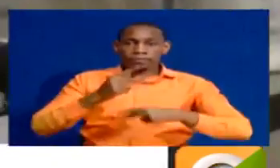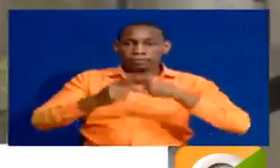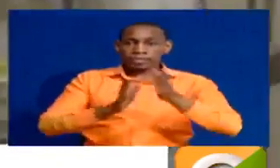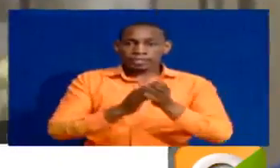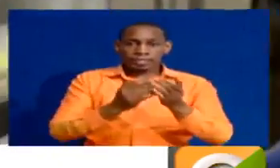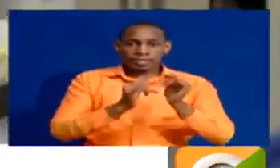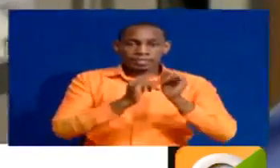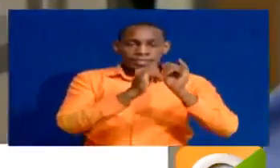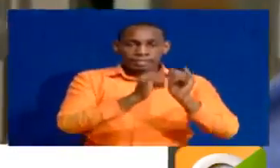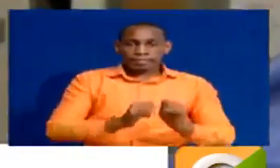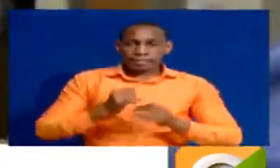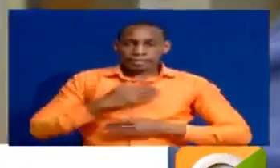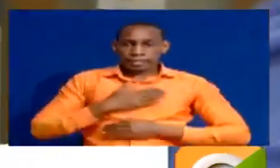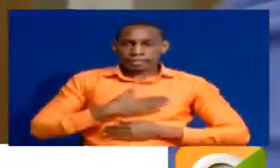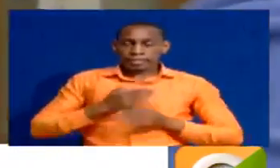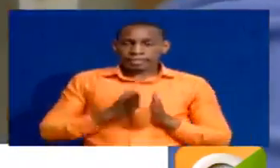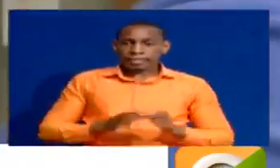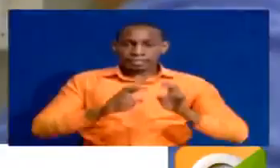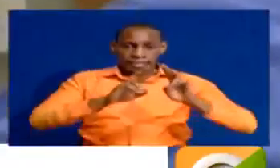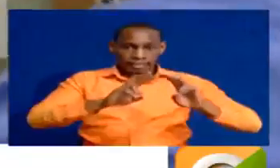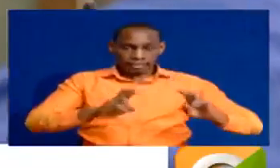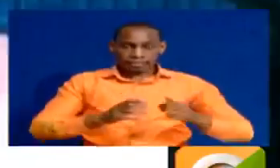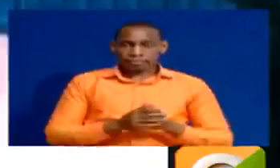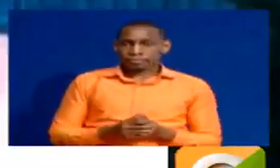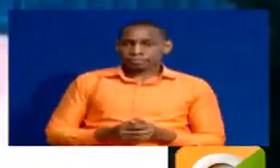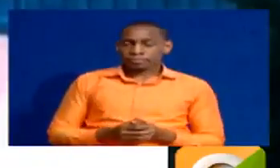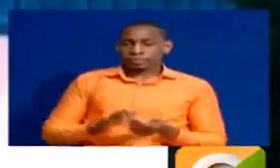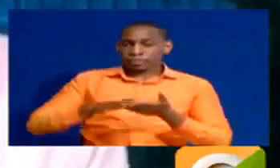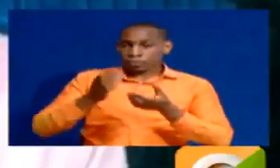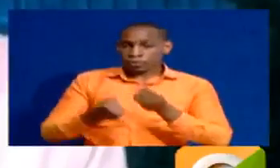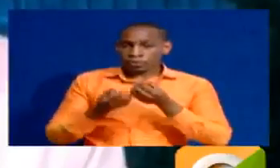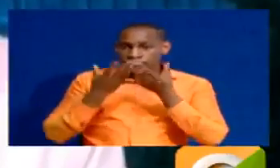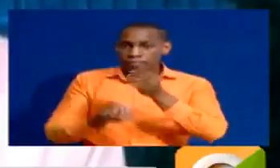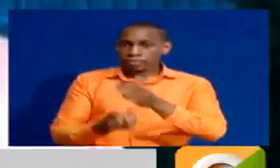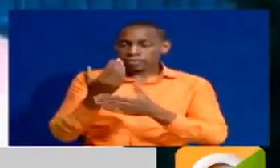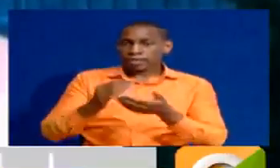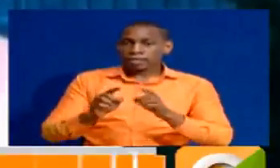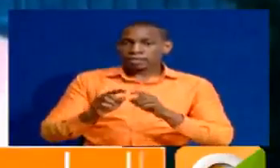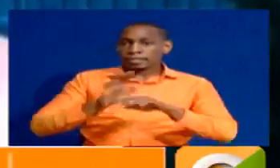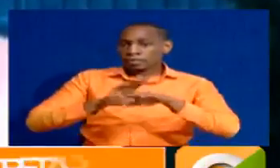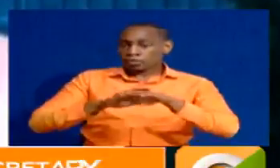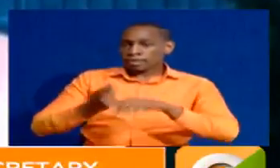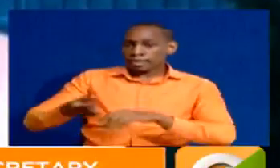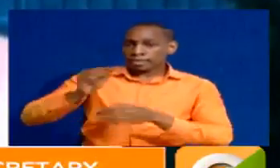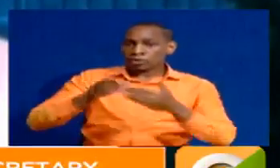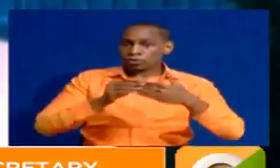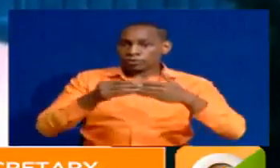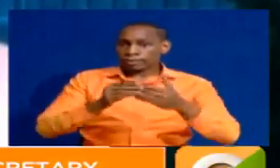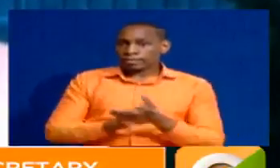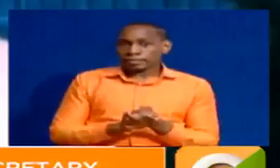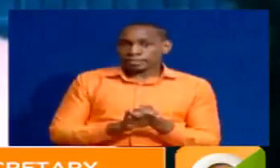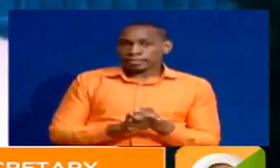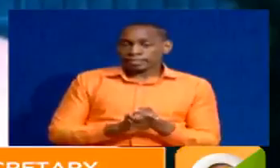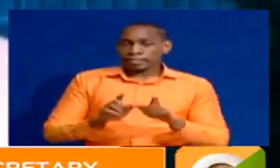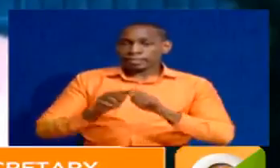where independent scientists evaluate them. More data would be coming, but it's a great addition to flexibility. Whether this is,